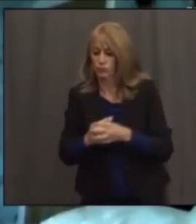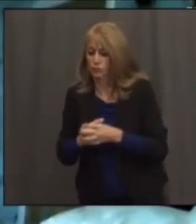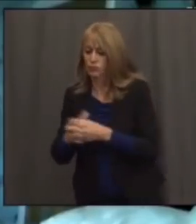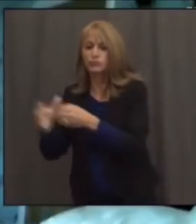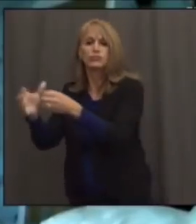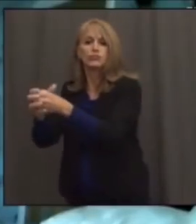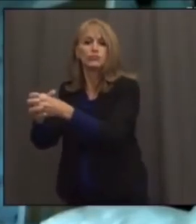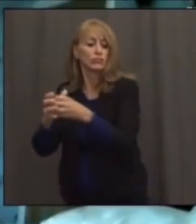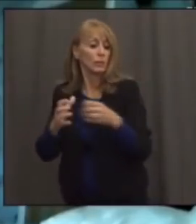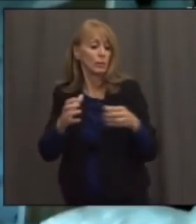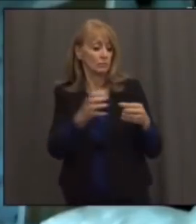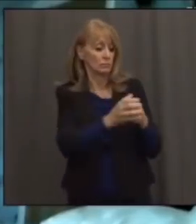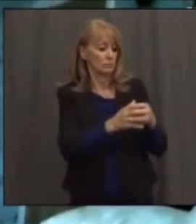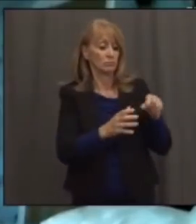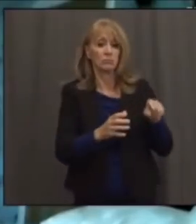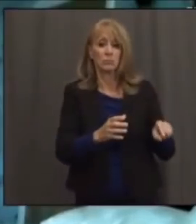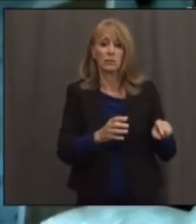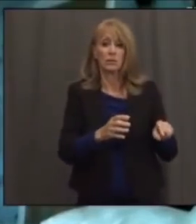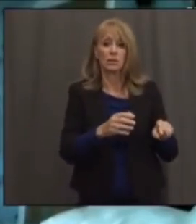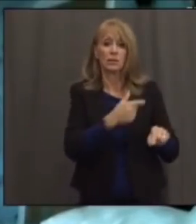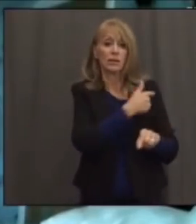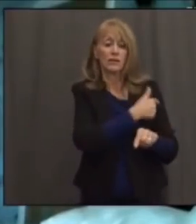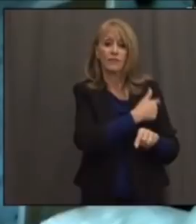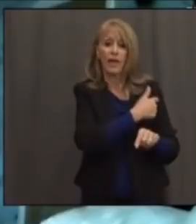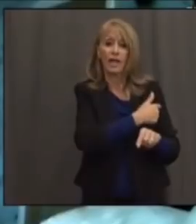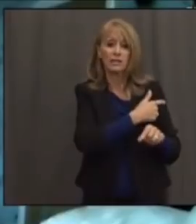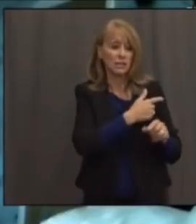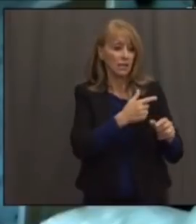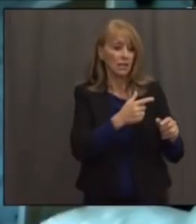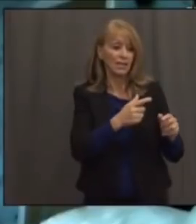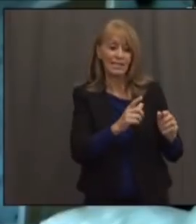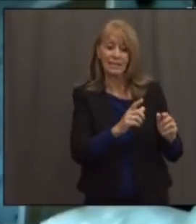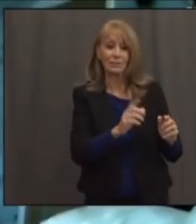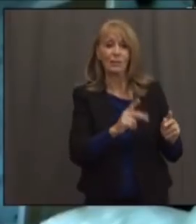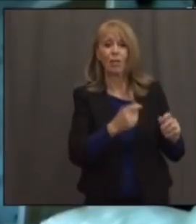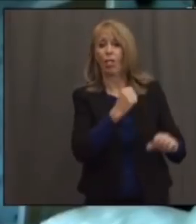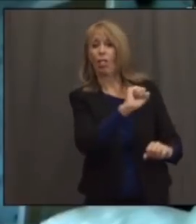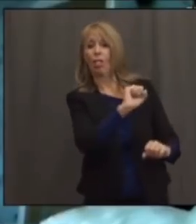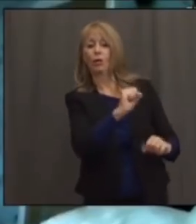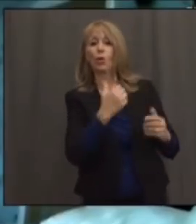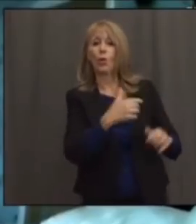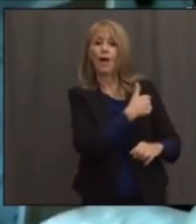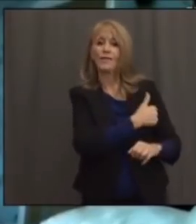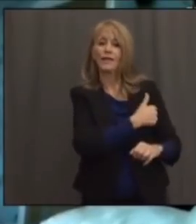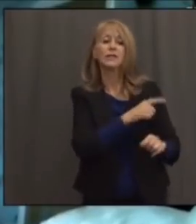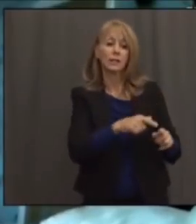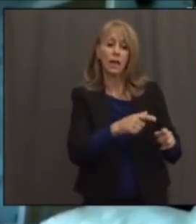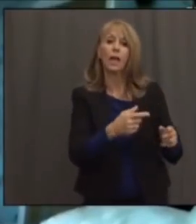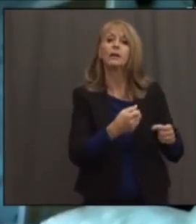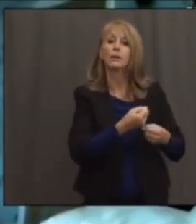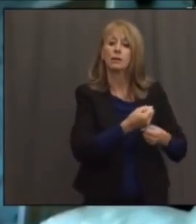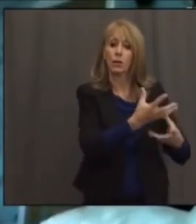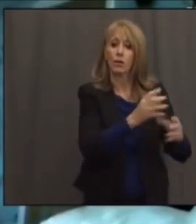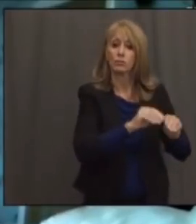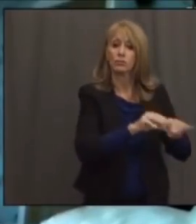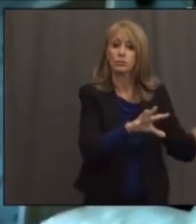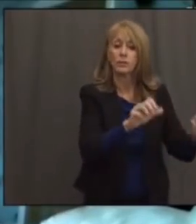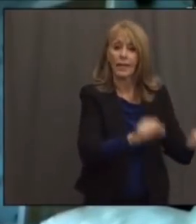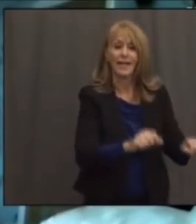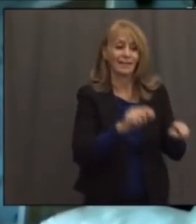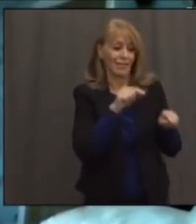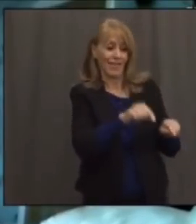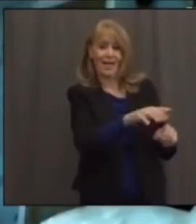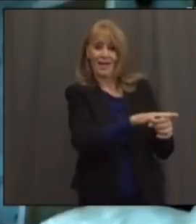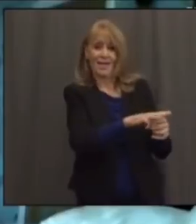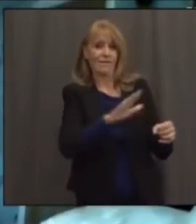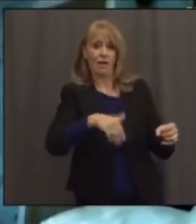Connecticut, pockets where, there's vaccine coverage rates are lower. And that's where when we go back into the fall or the